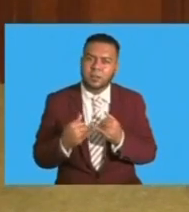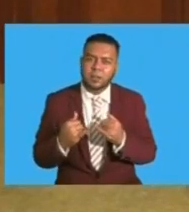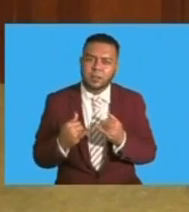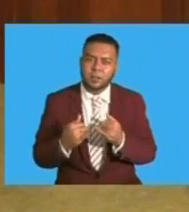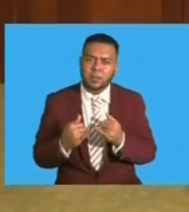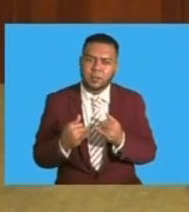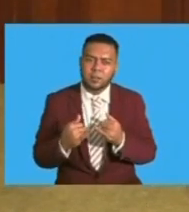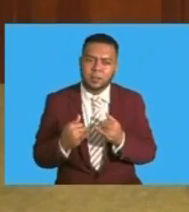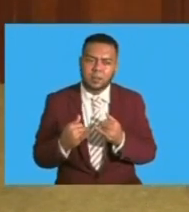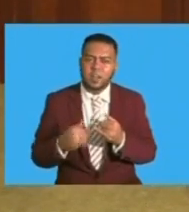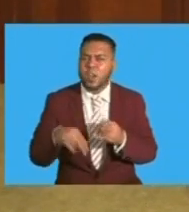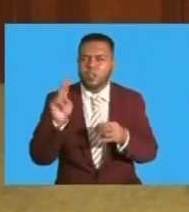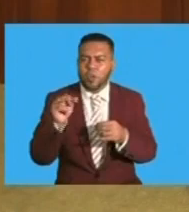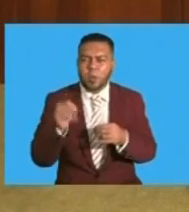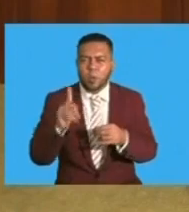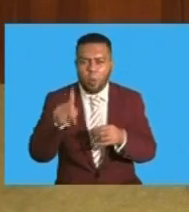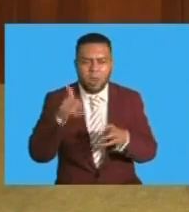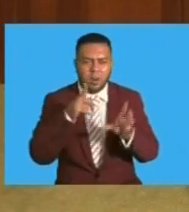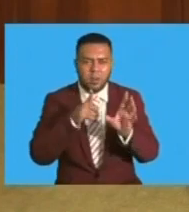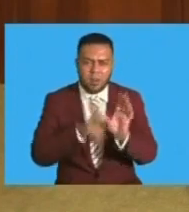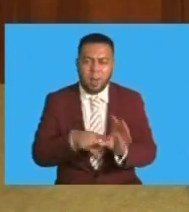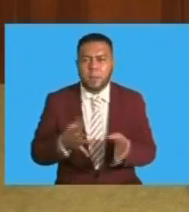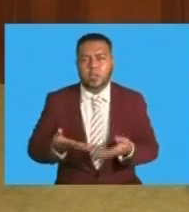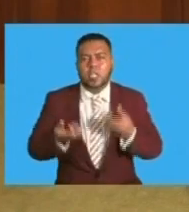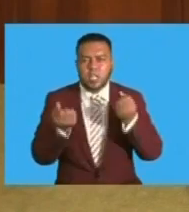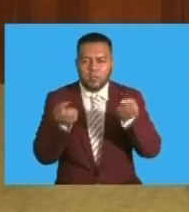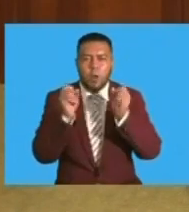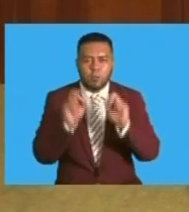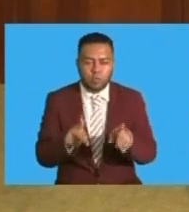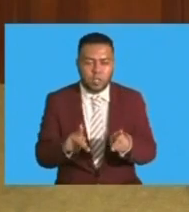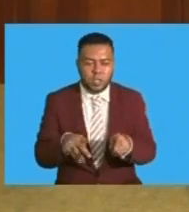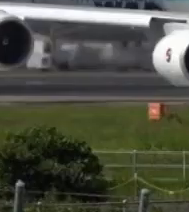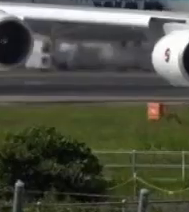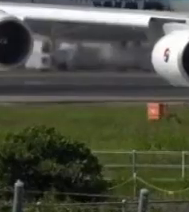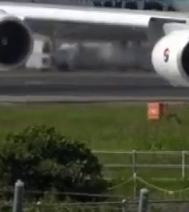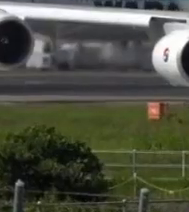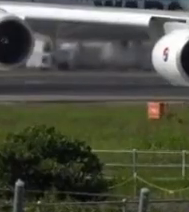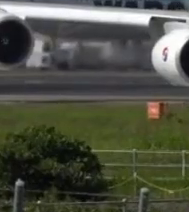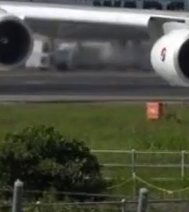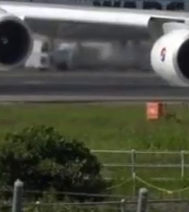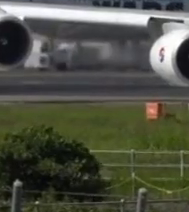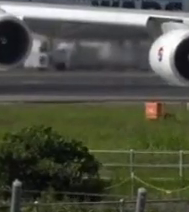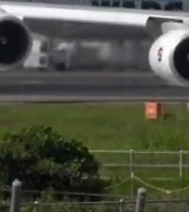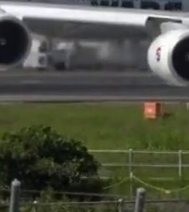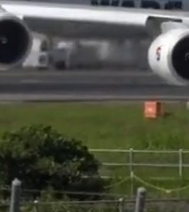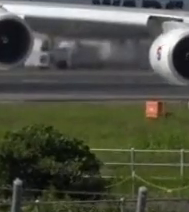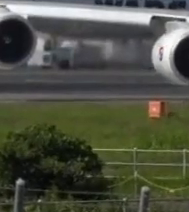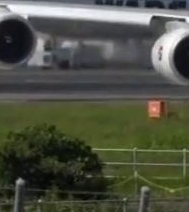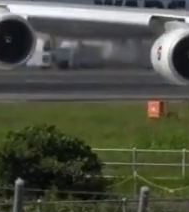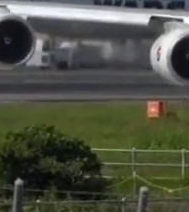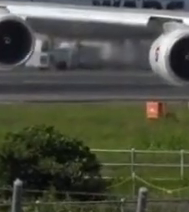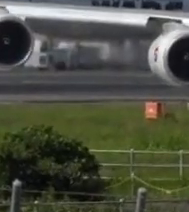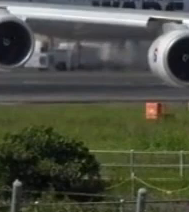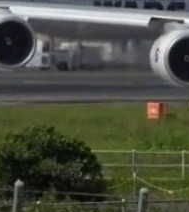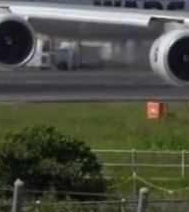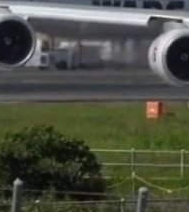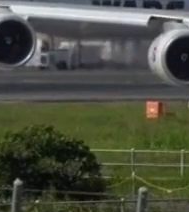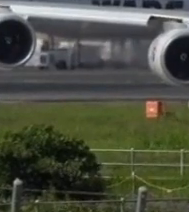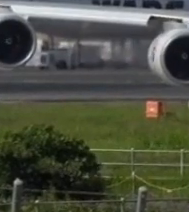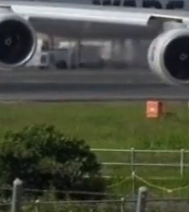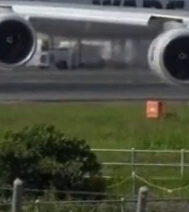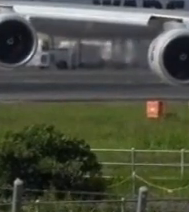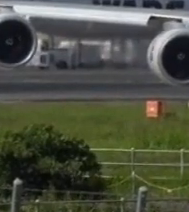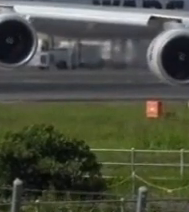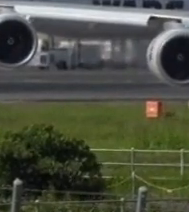opportunity for the government or for anyone giving it to review it in relation to safety, review it in relation